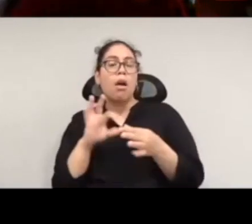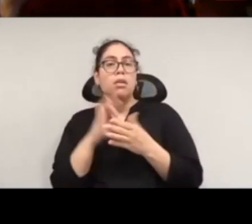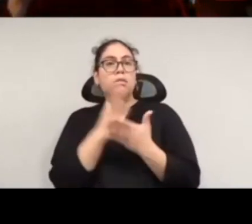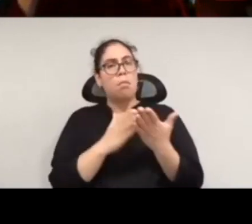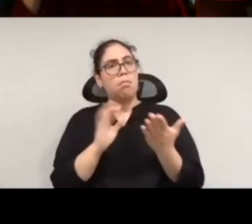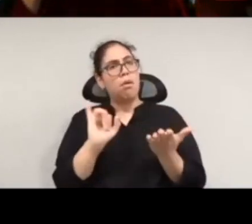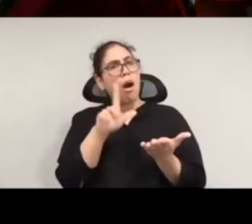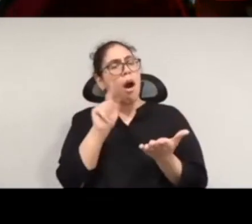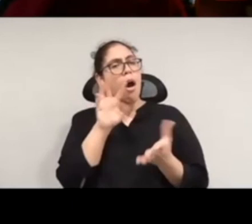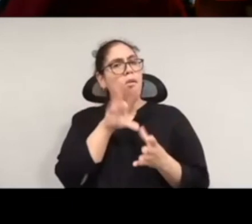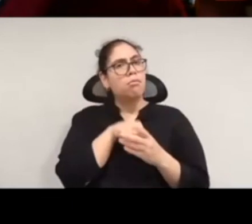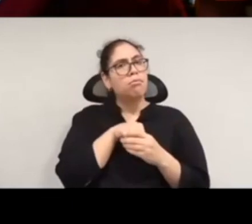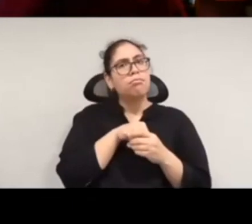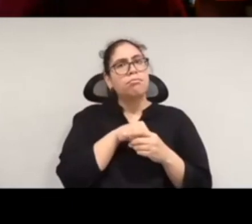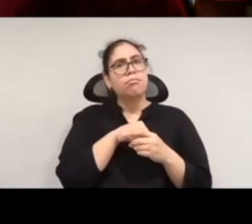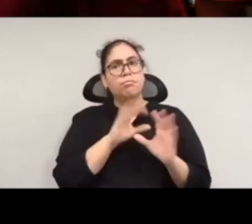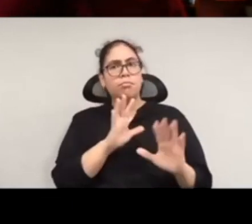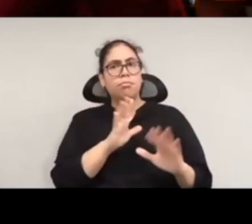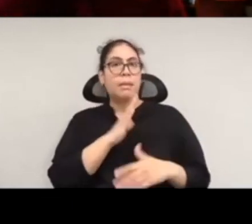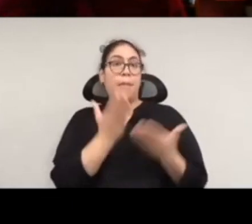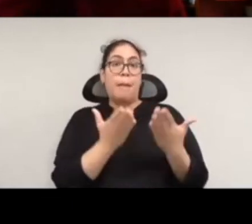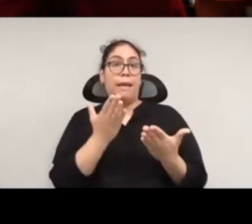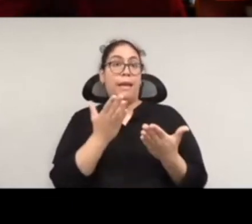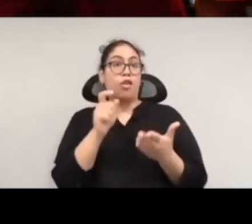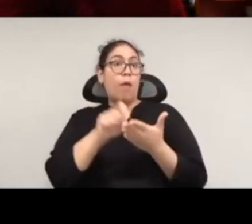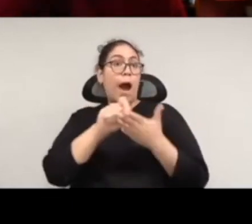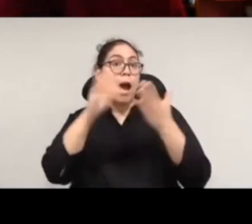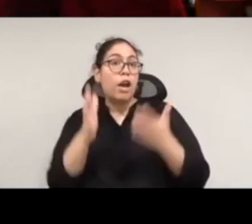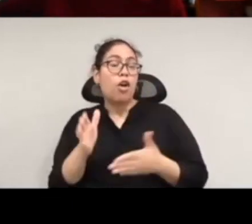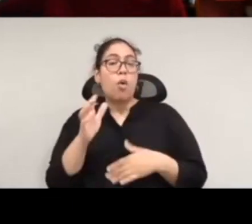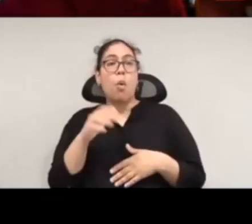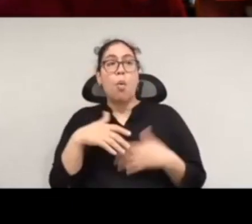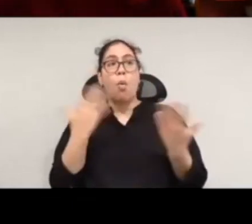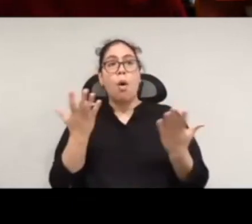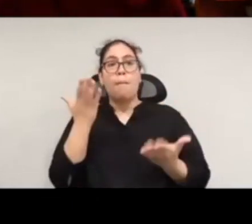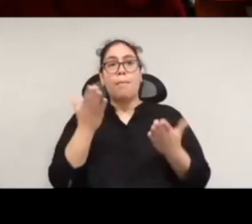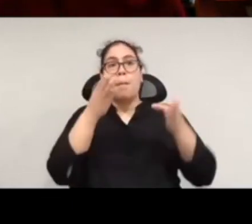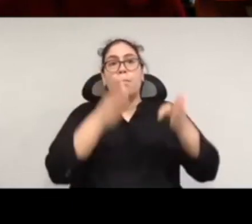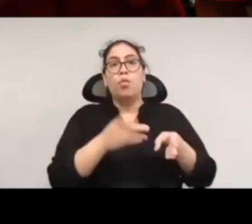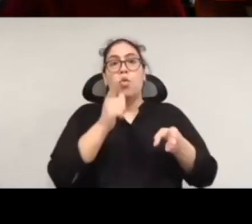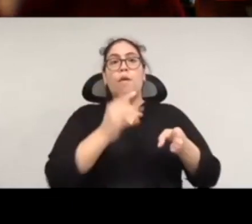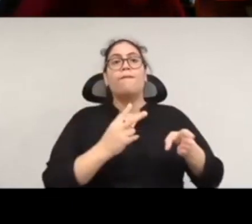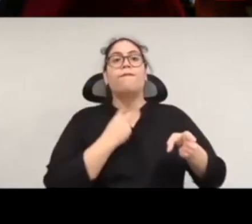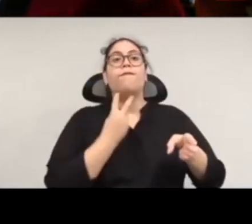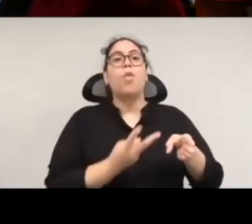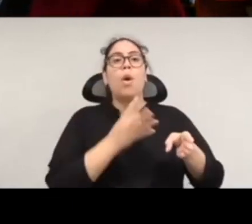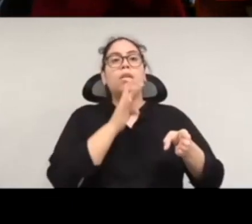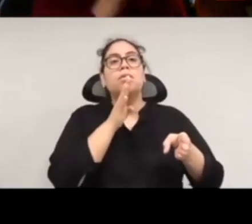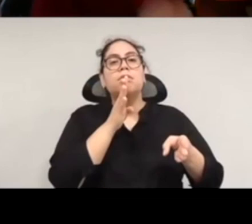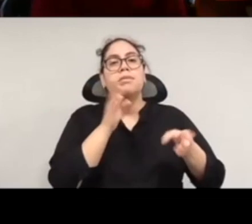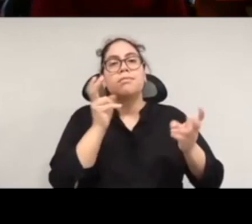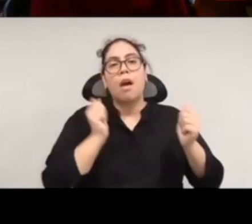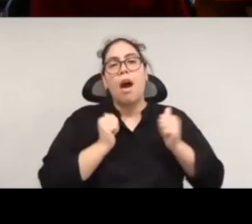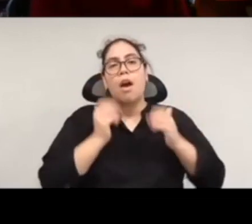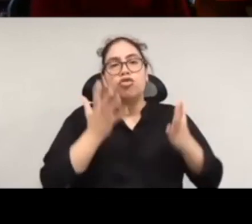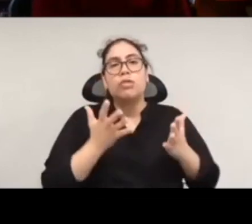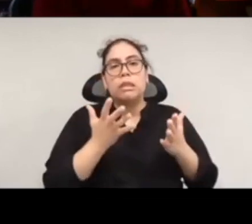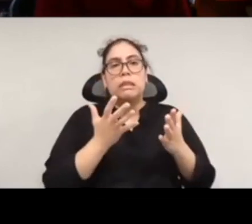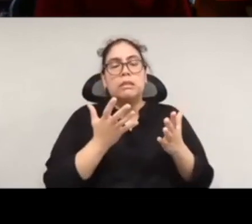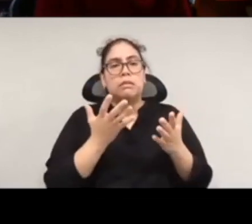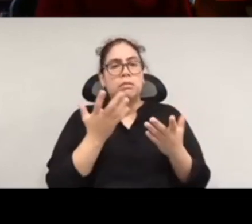I've noticed it. It can be the writer, it can be the person voicing it. Like, how does one decide that? And that was from Ben